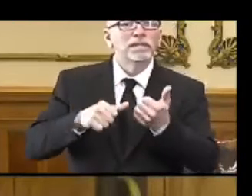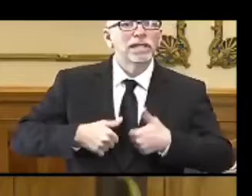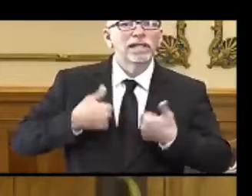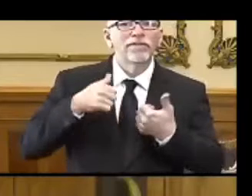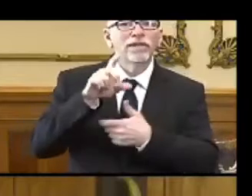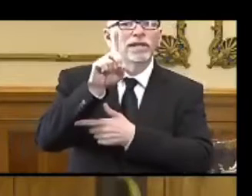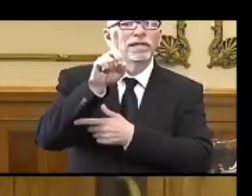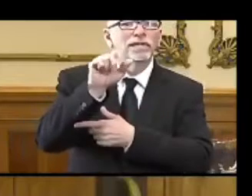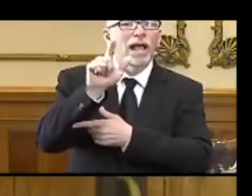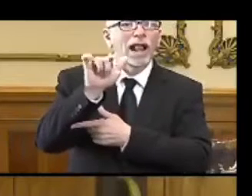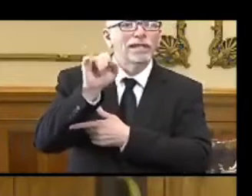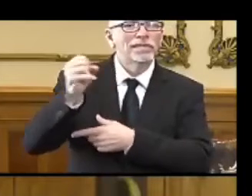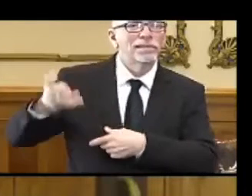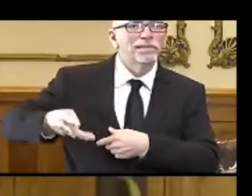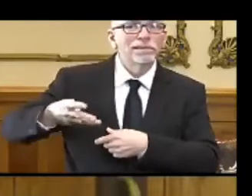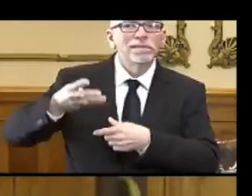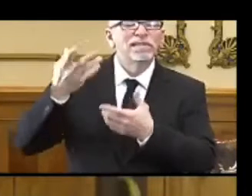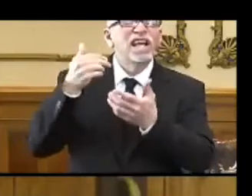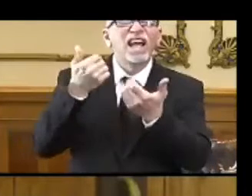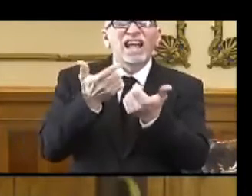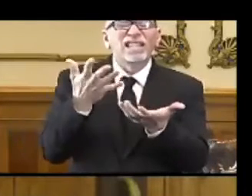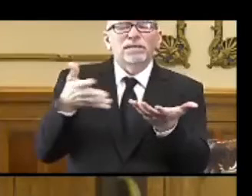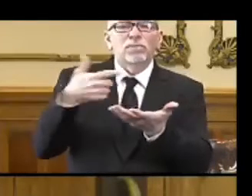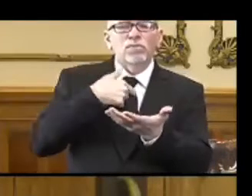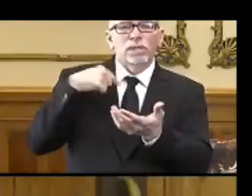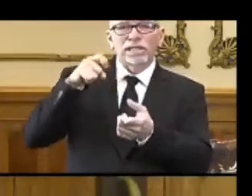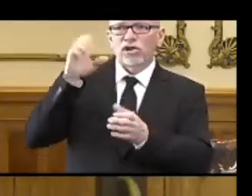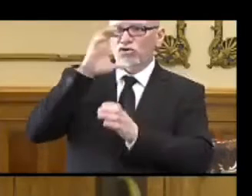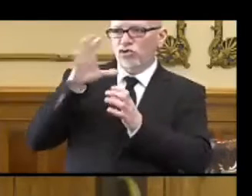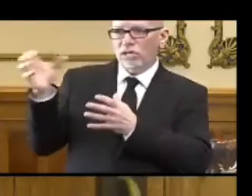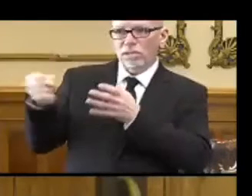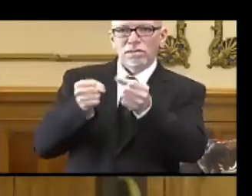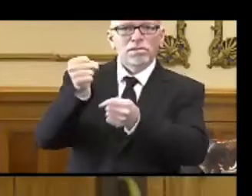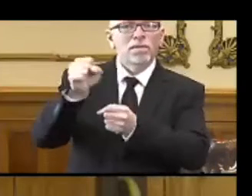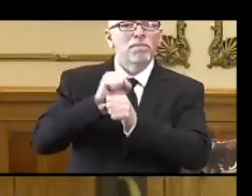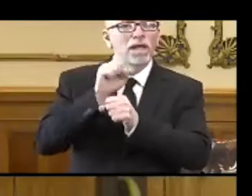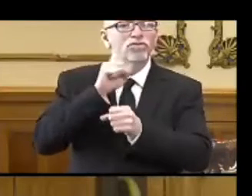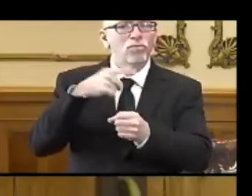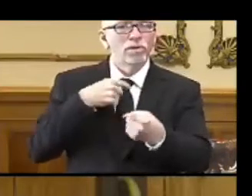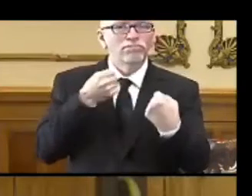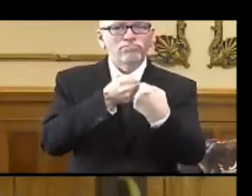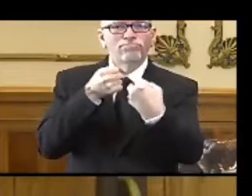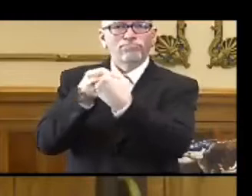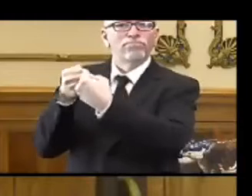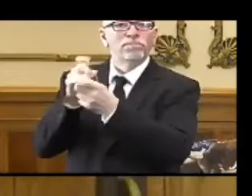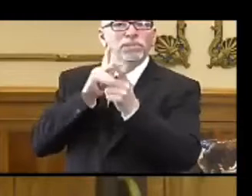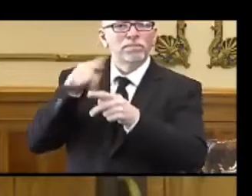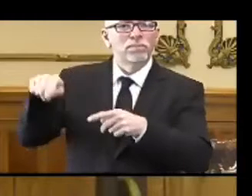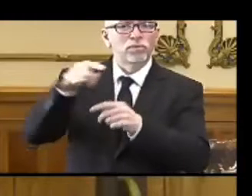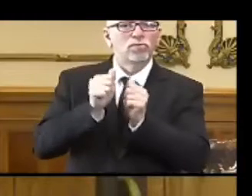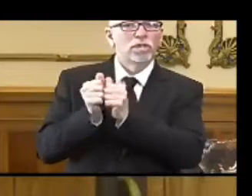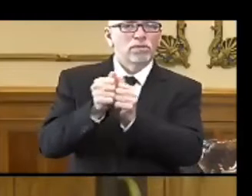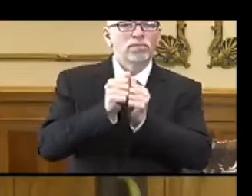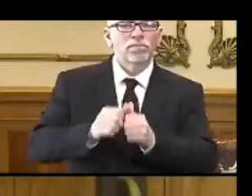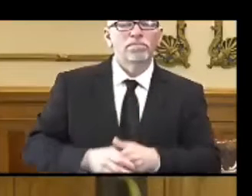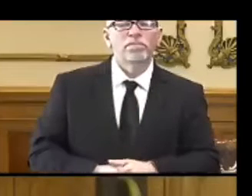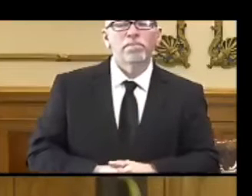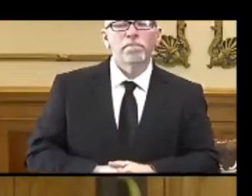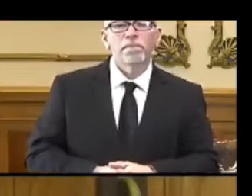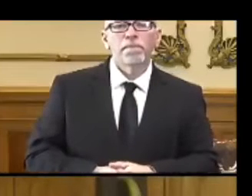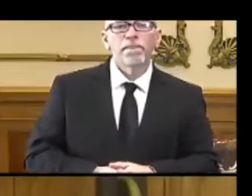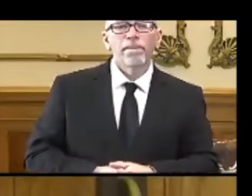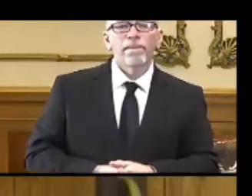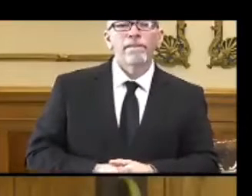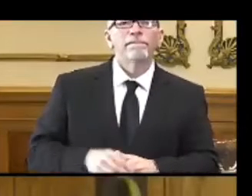dialysis unit, whatever that is, that we can find those individuals and make sure that we help to connect them. Hospitals are